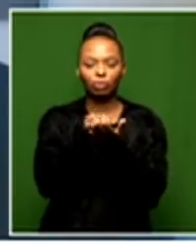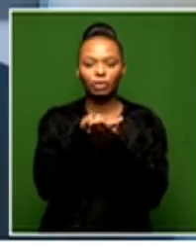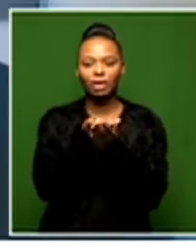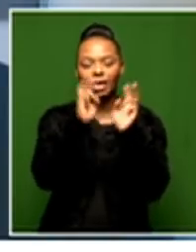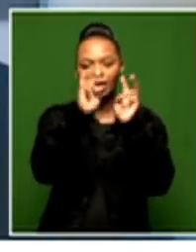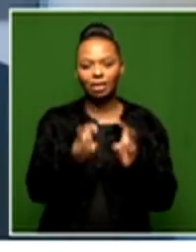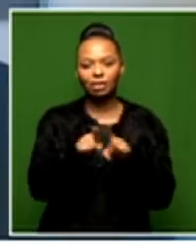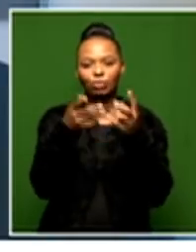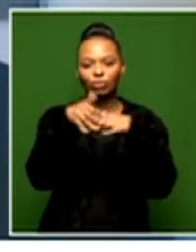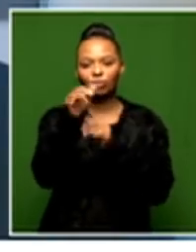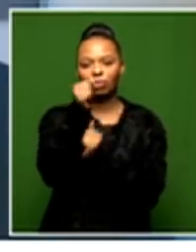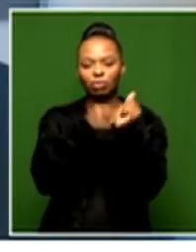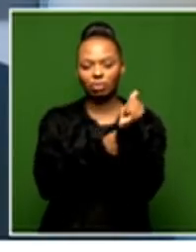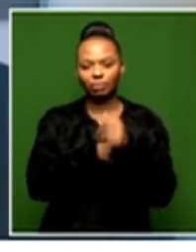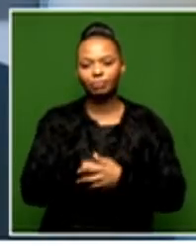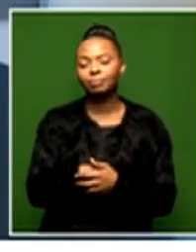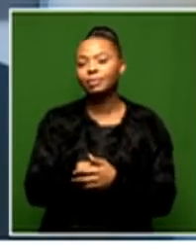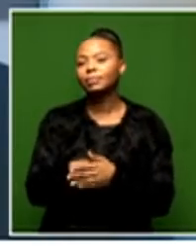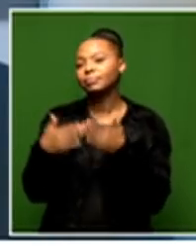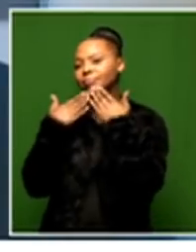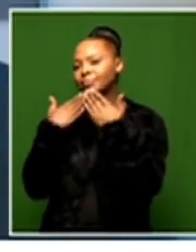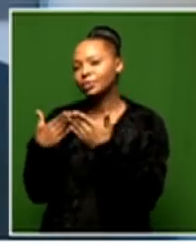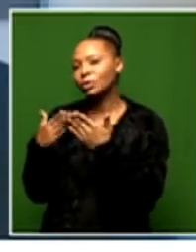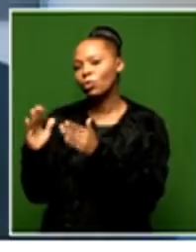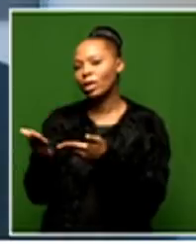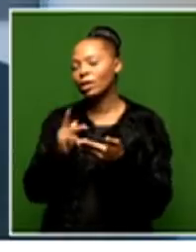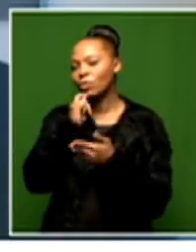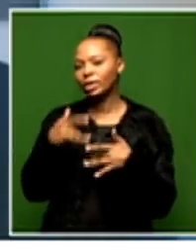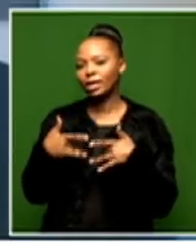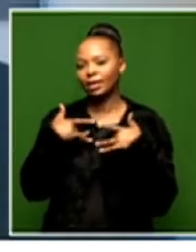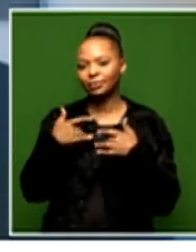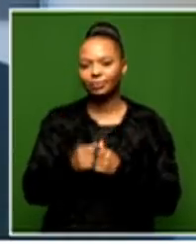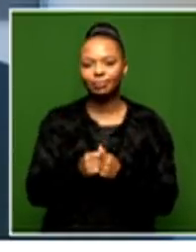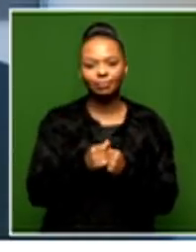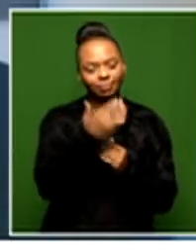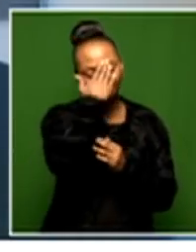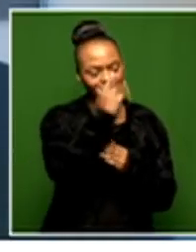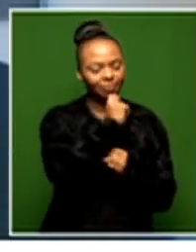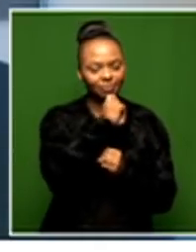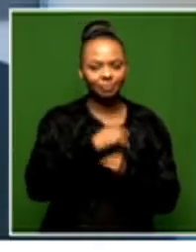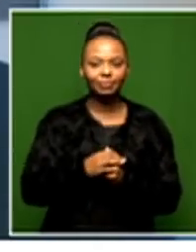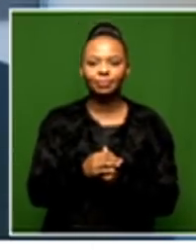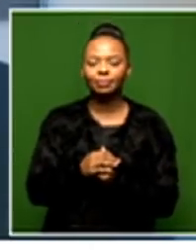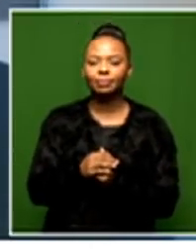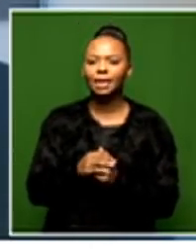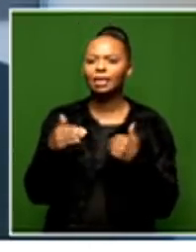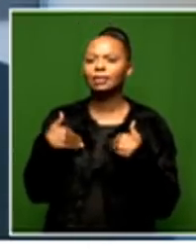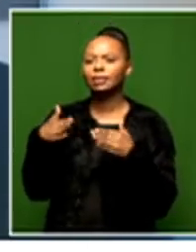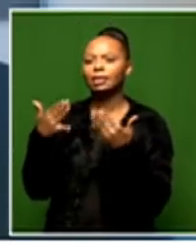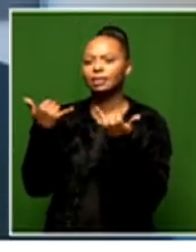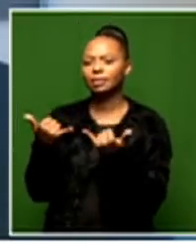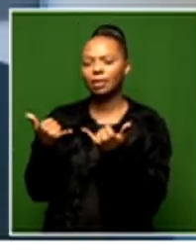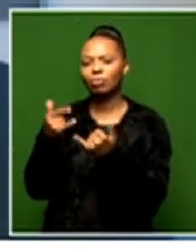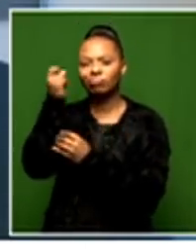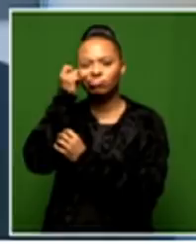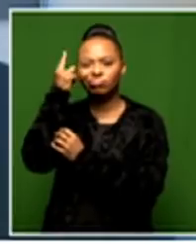and infrastructure. Dr. Labson, thanks for your time. Welcome to Morning Live. Good morning. So let's start by, just getting a